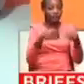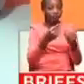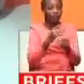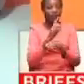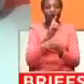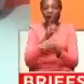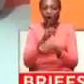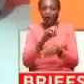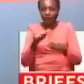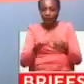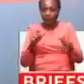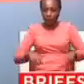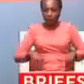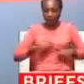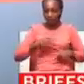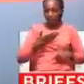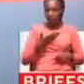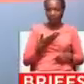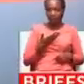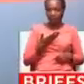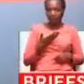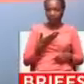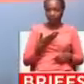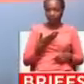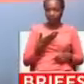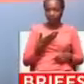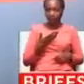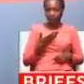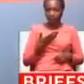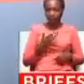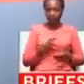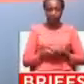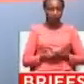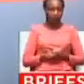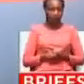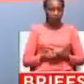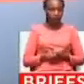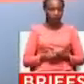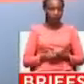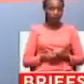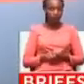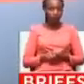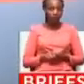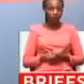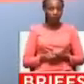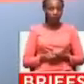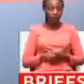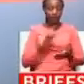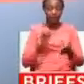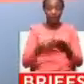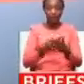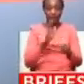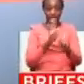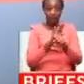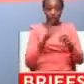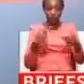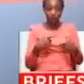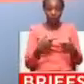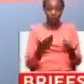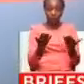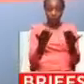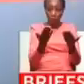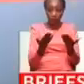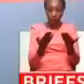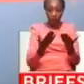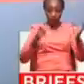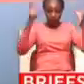on what I should do in order to take the so-called curses off of me. So, and a lot of people get pulled into witchcraft like